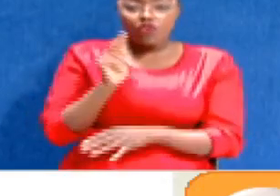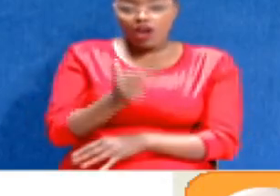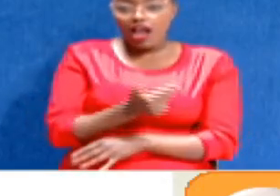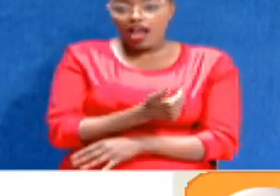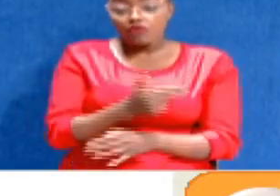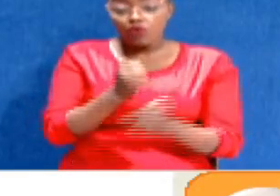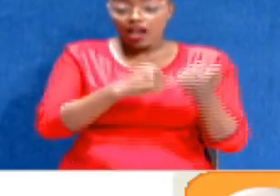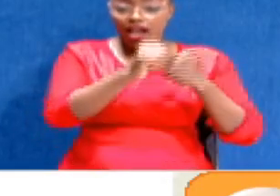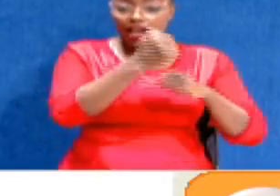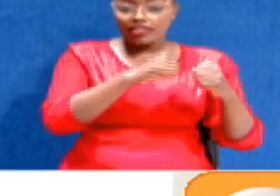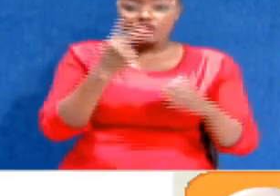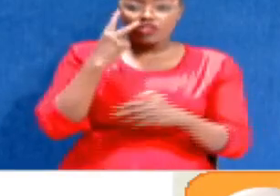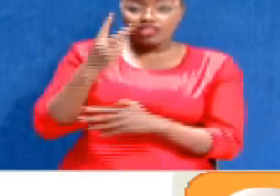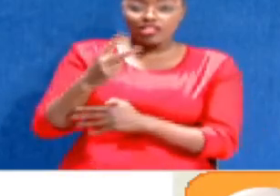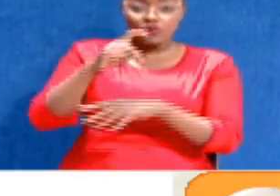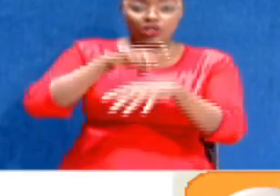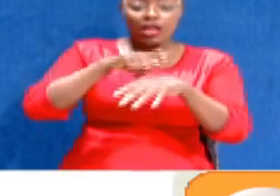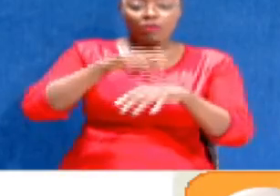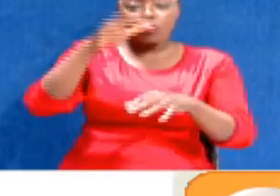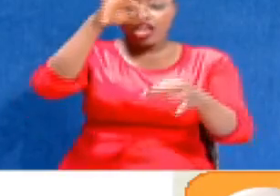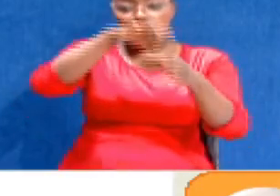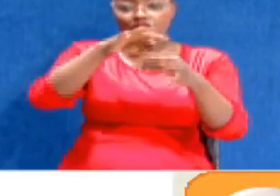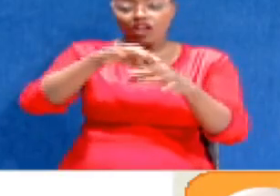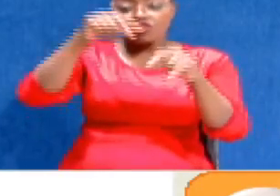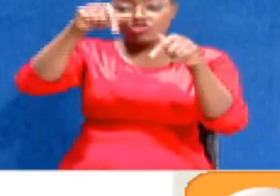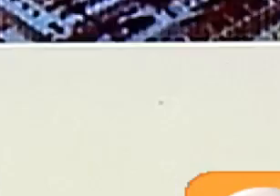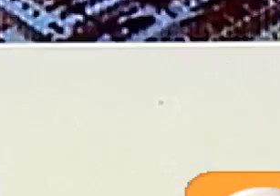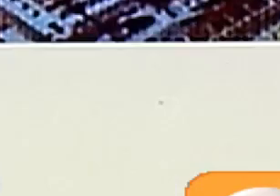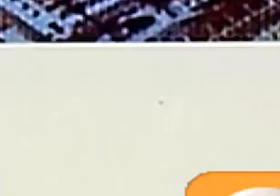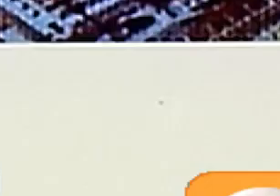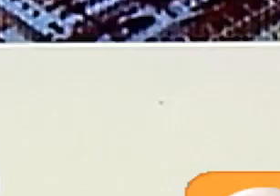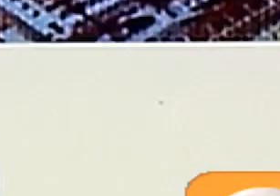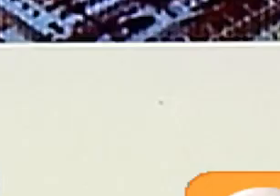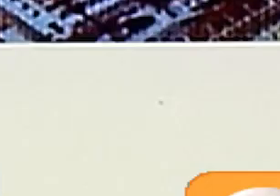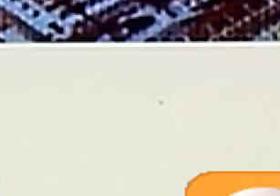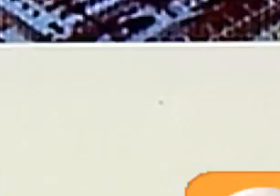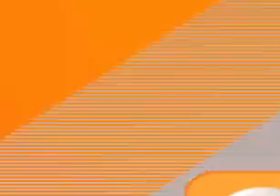forearmed. See you at the ballot. And that is my angle tonight.